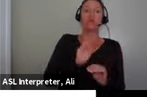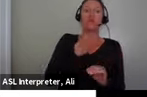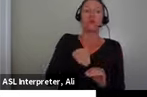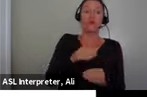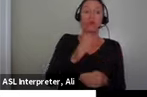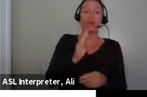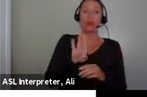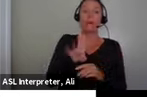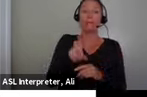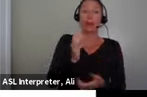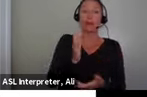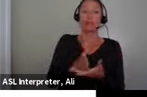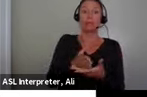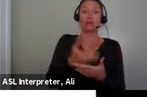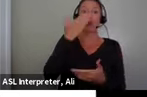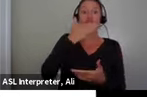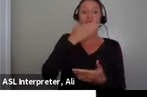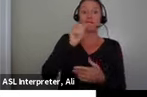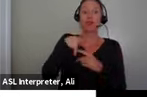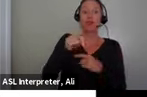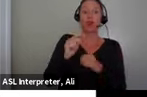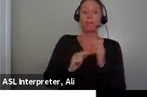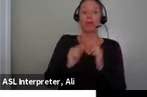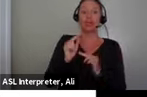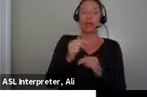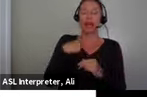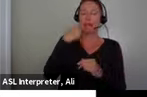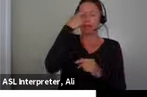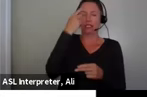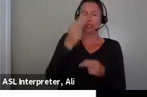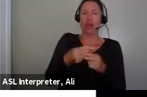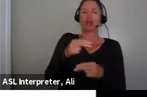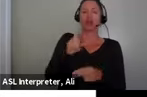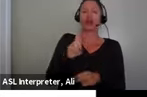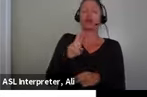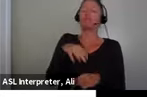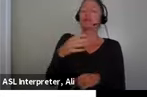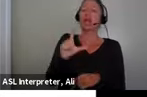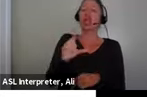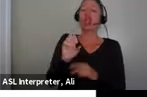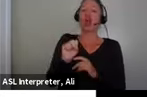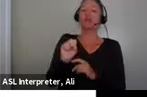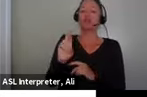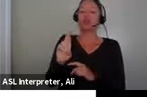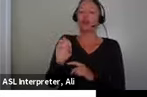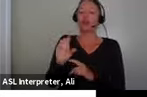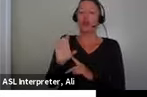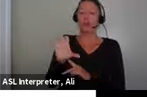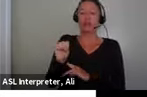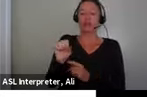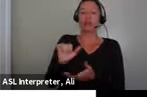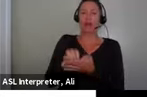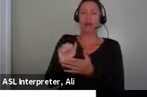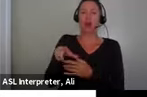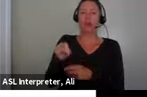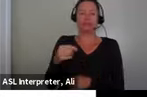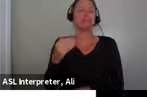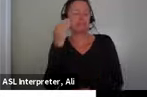of the apartment building. I believe it's called Los Robles apartment. Yeah. Okay, I know where that is. Yeah, and then